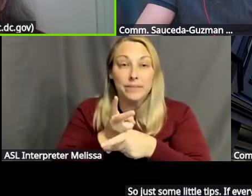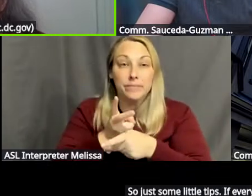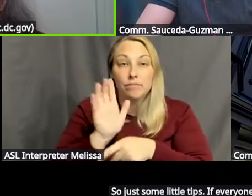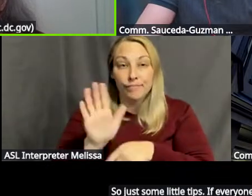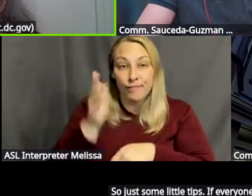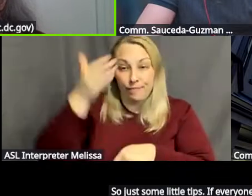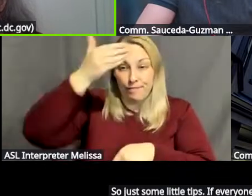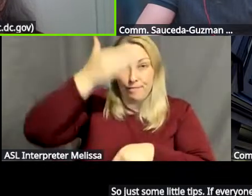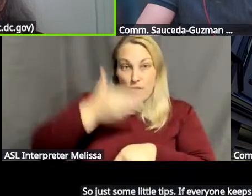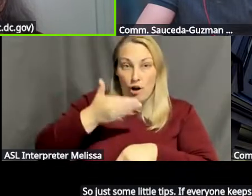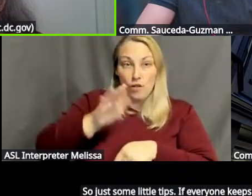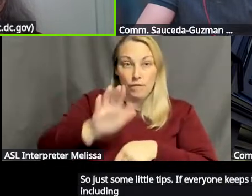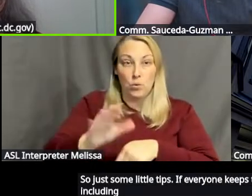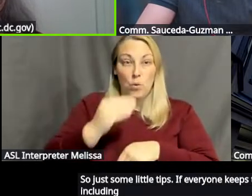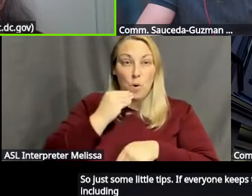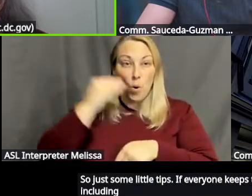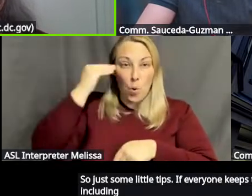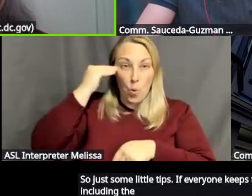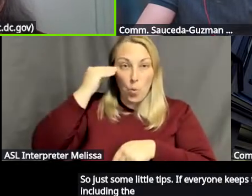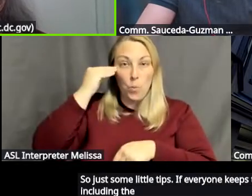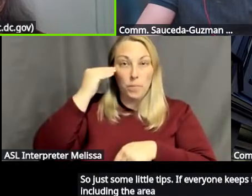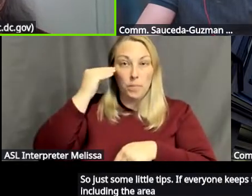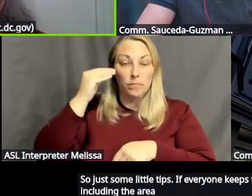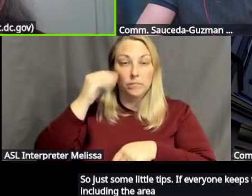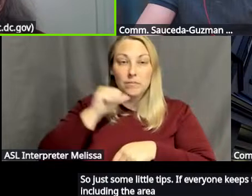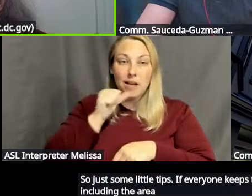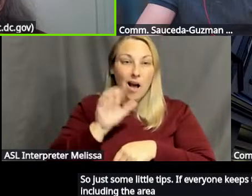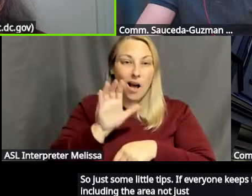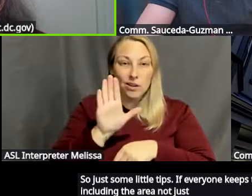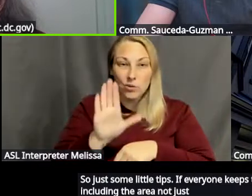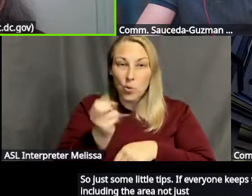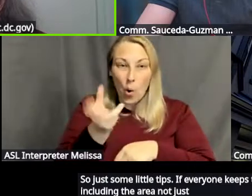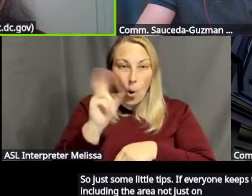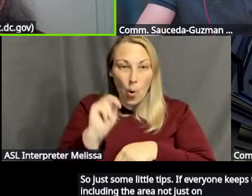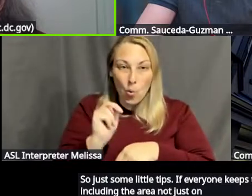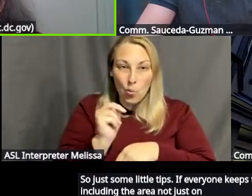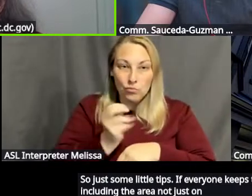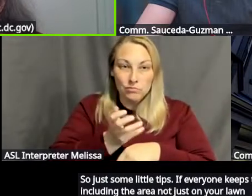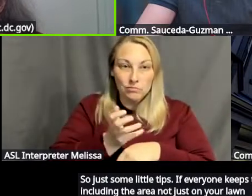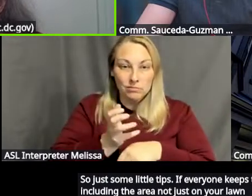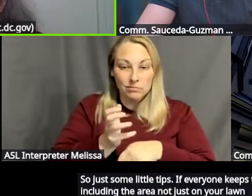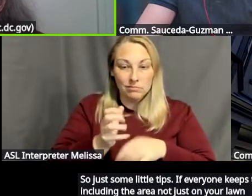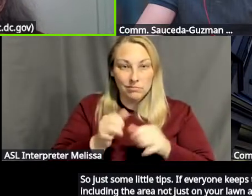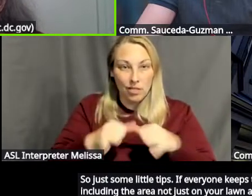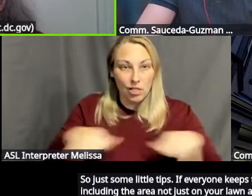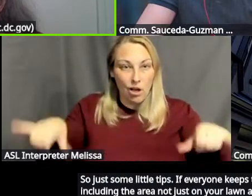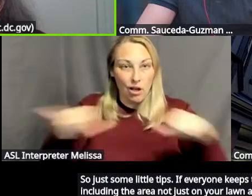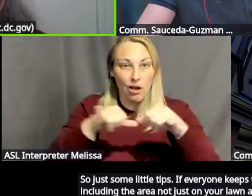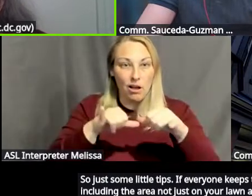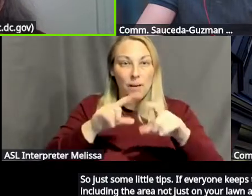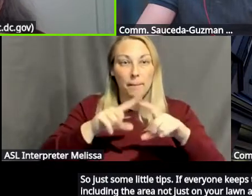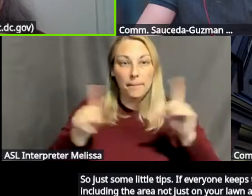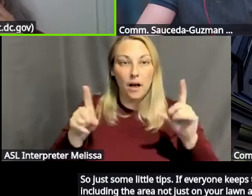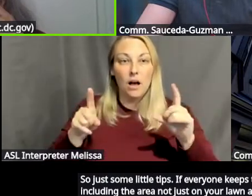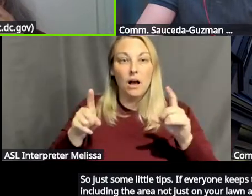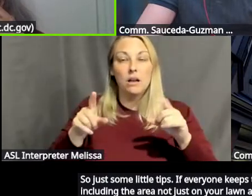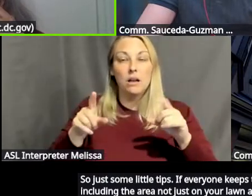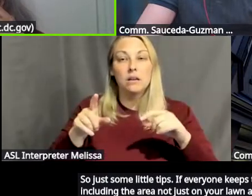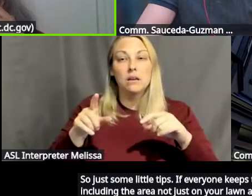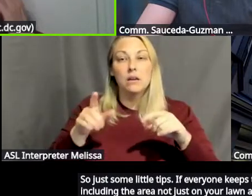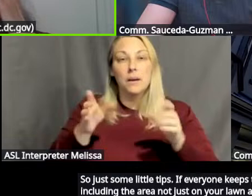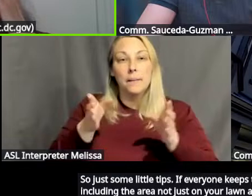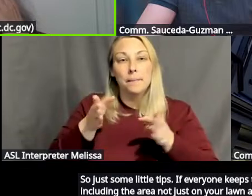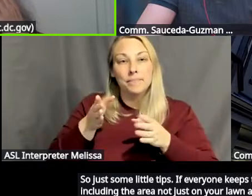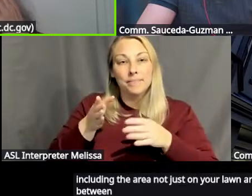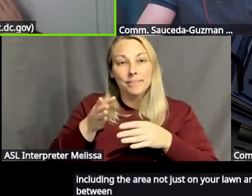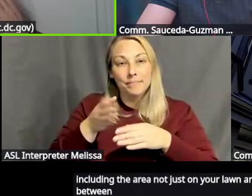home, including the area not just on your lawn, around your building, but the area between the